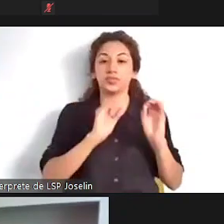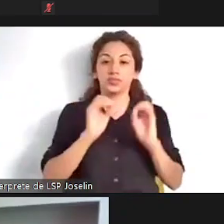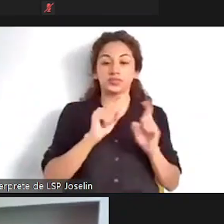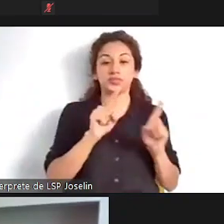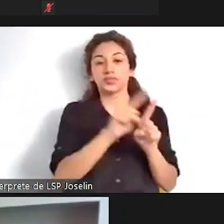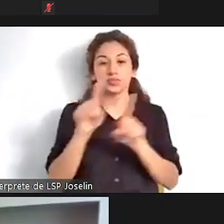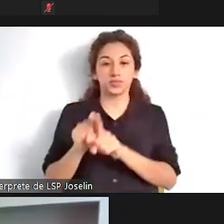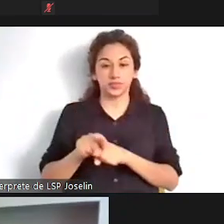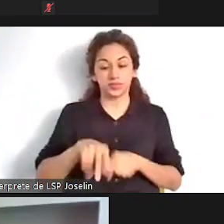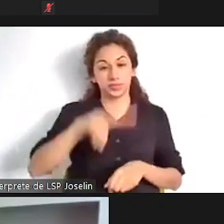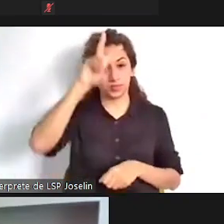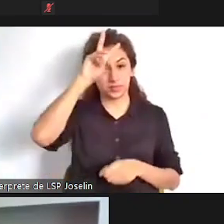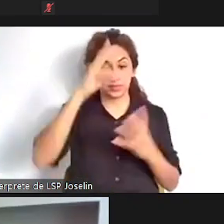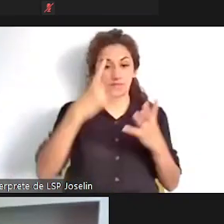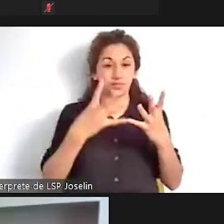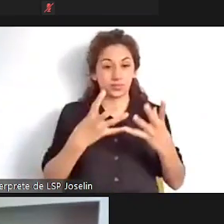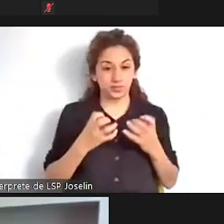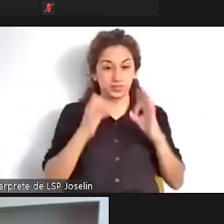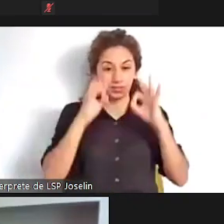established